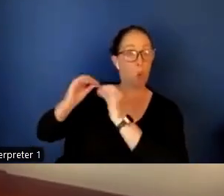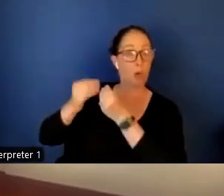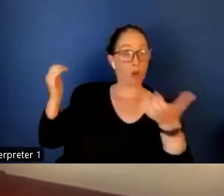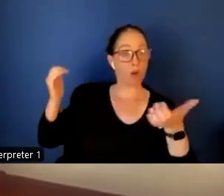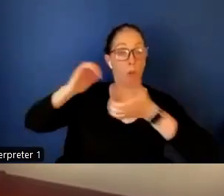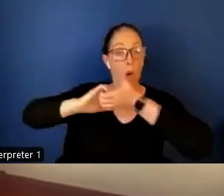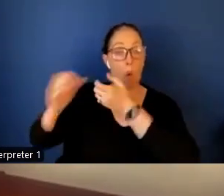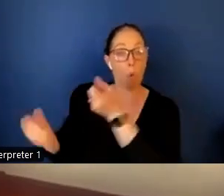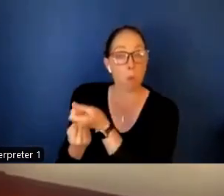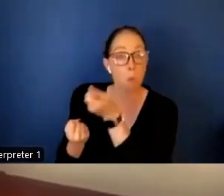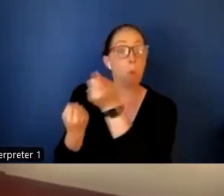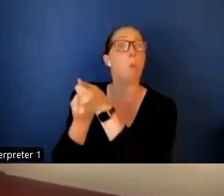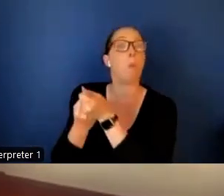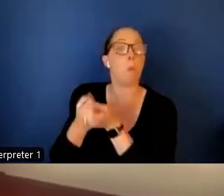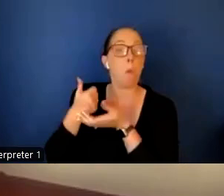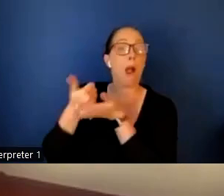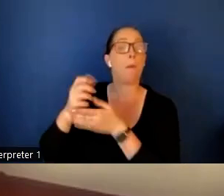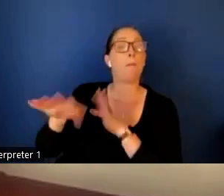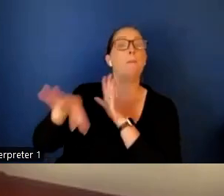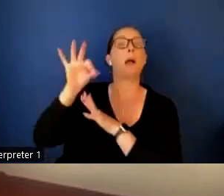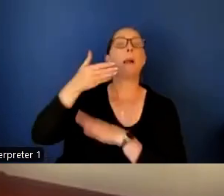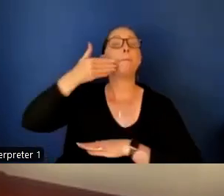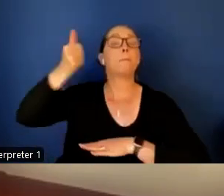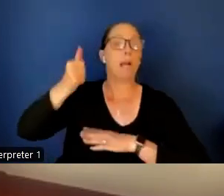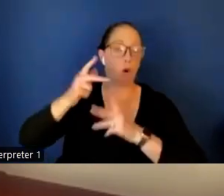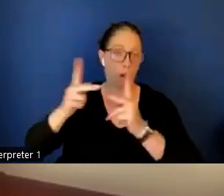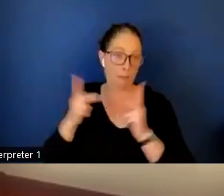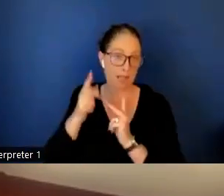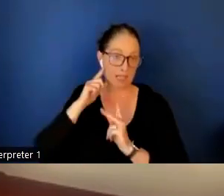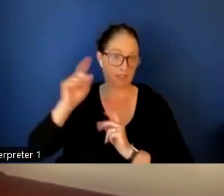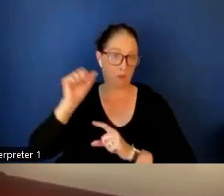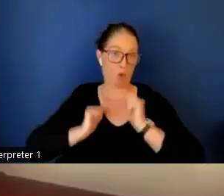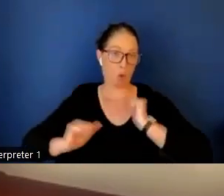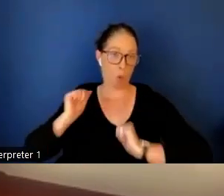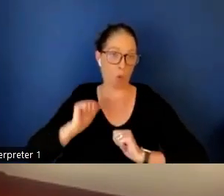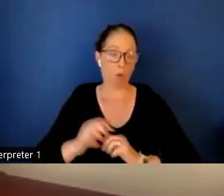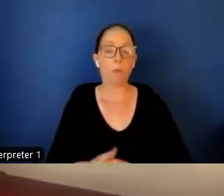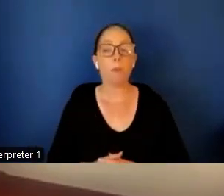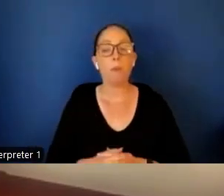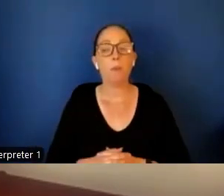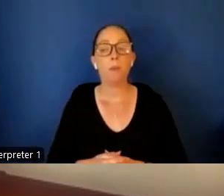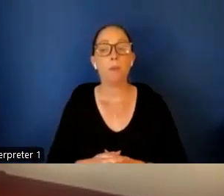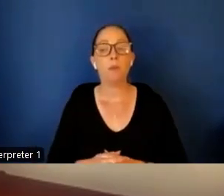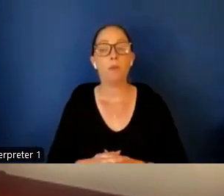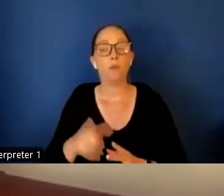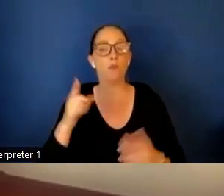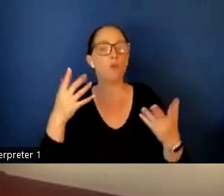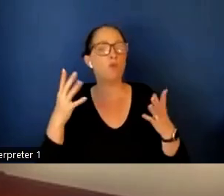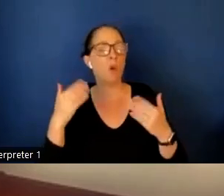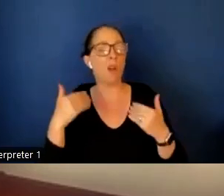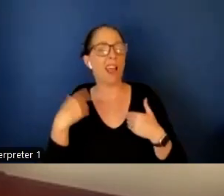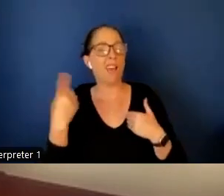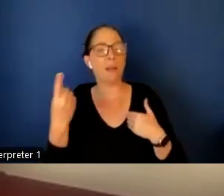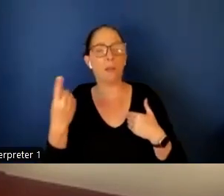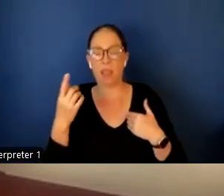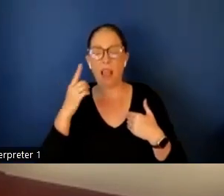support them finding places, better places to produce their work. And then also someone that I think you already have something going on like this, but